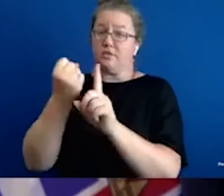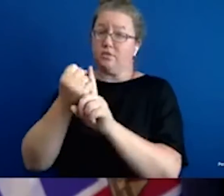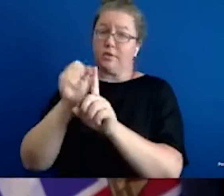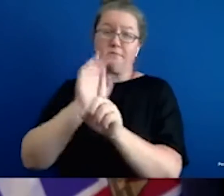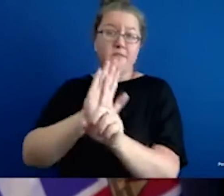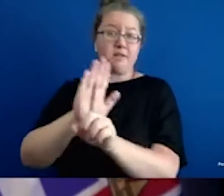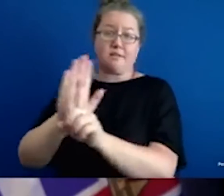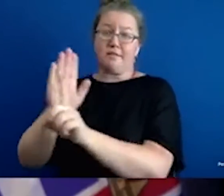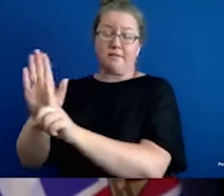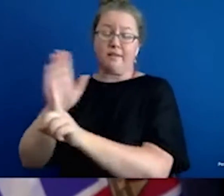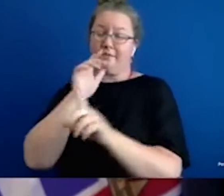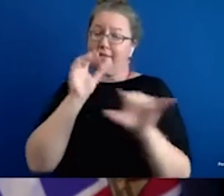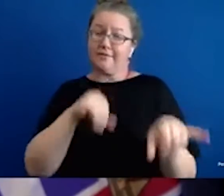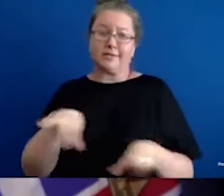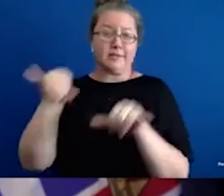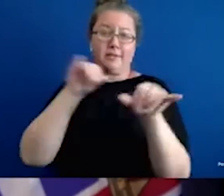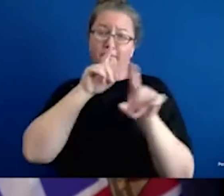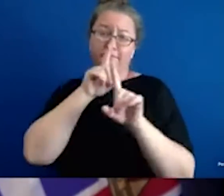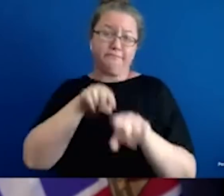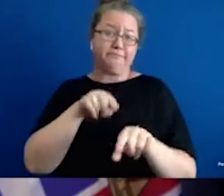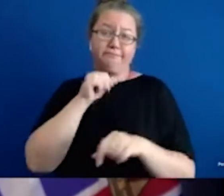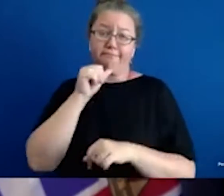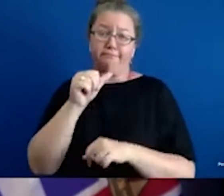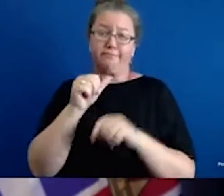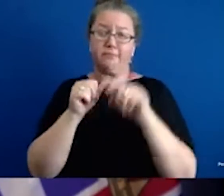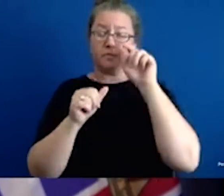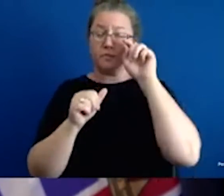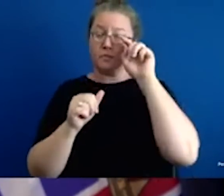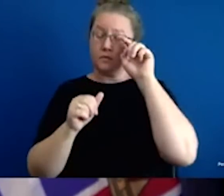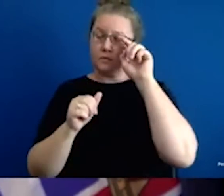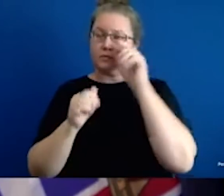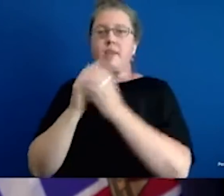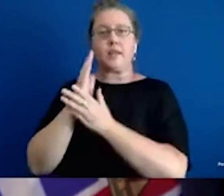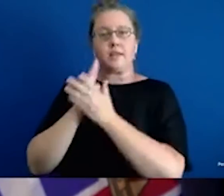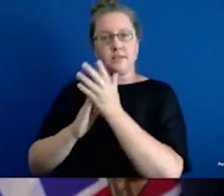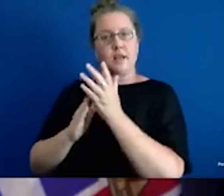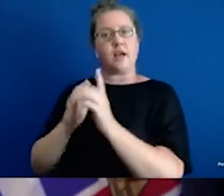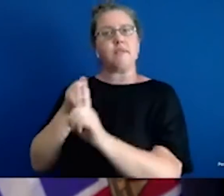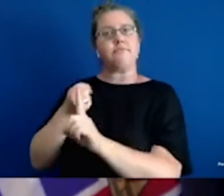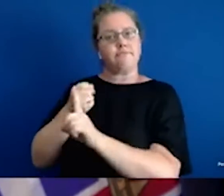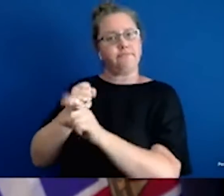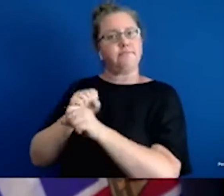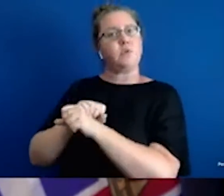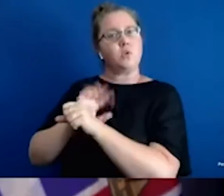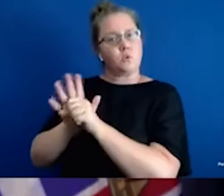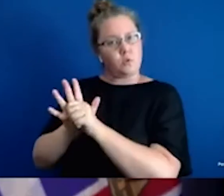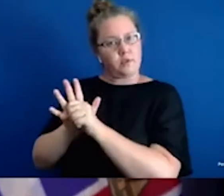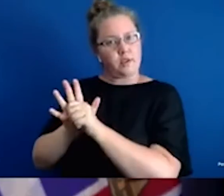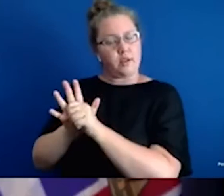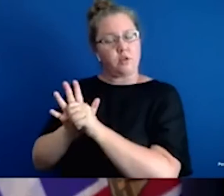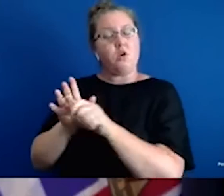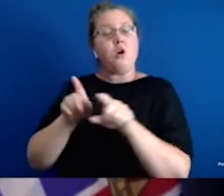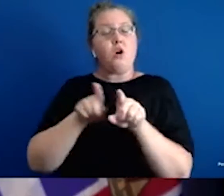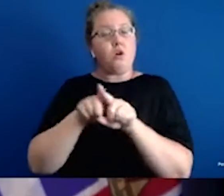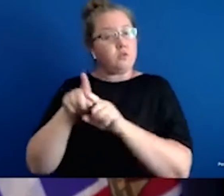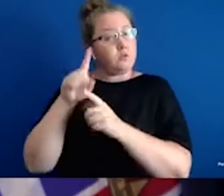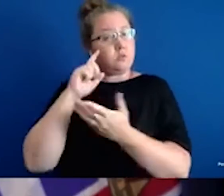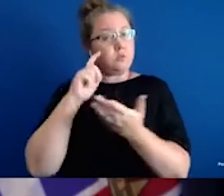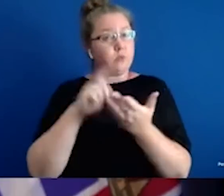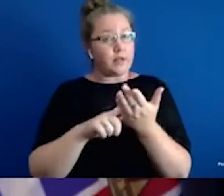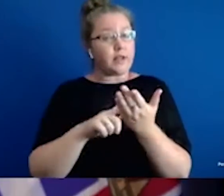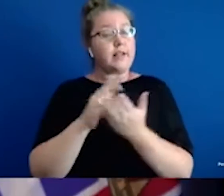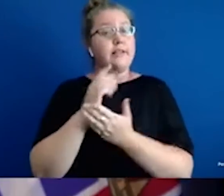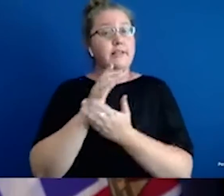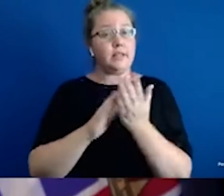the same. We know that some of these are associated with COVID. We also know that we had a lot of